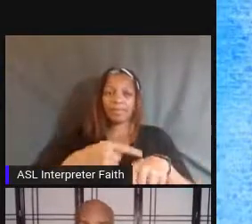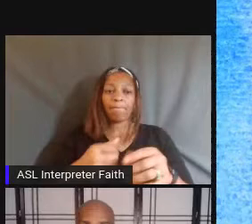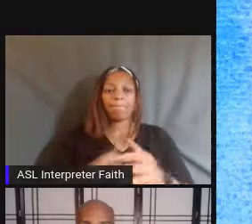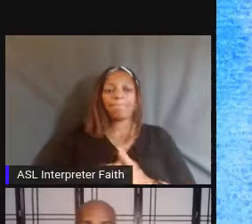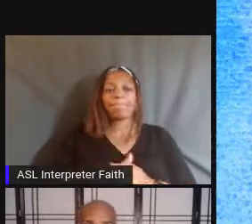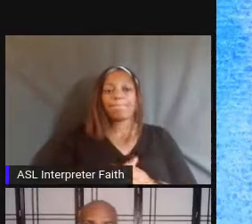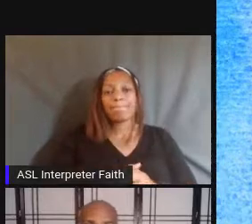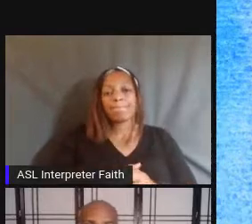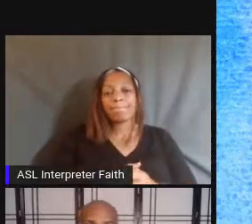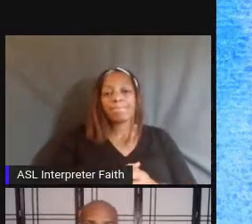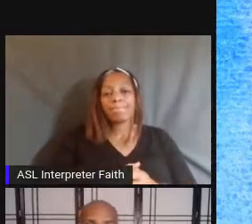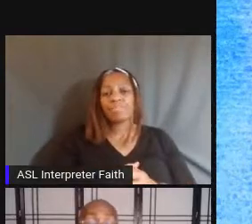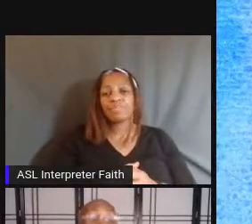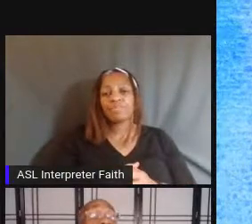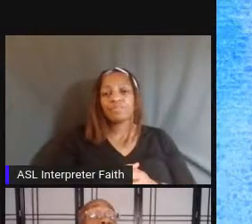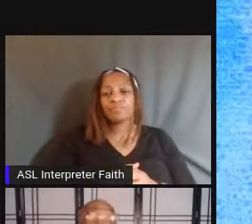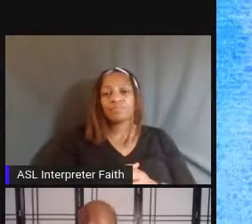round.